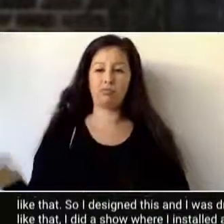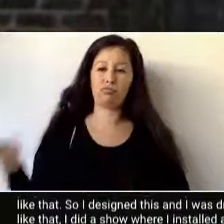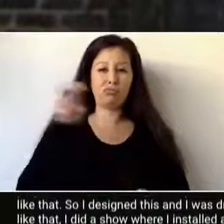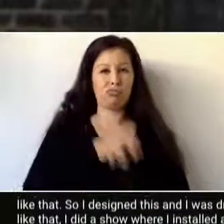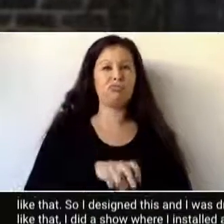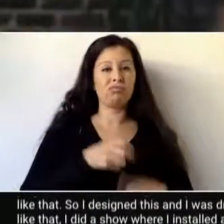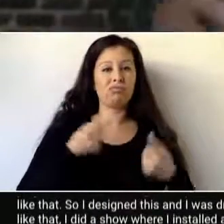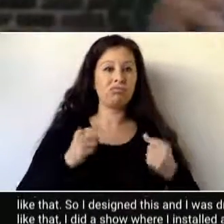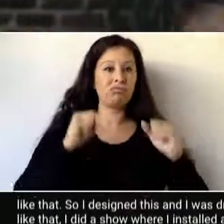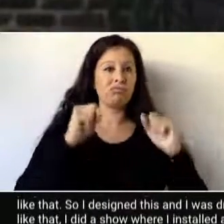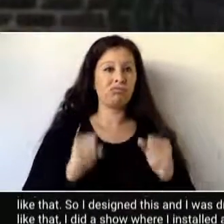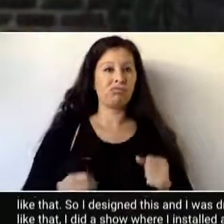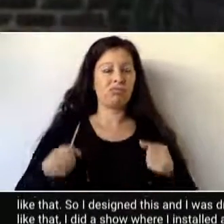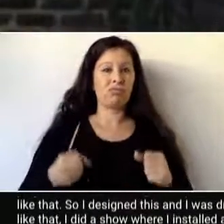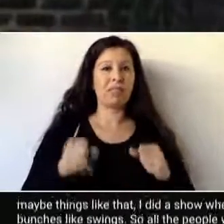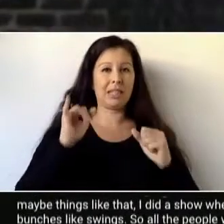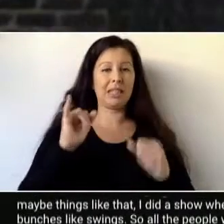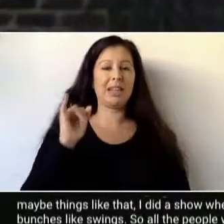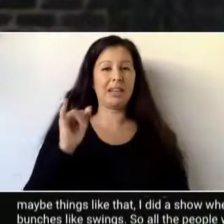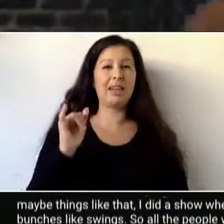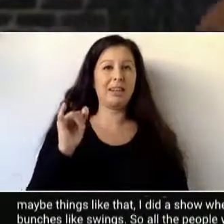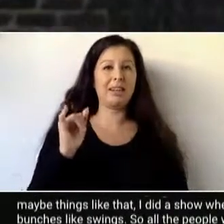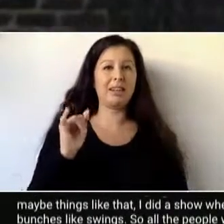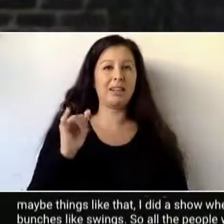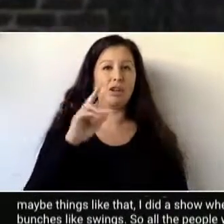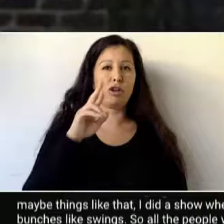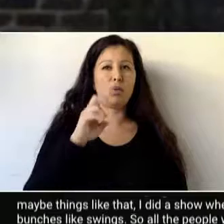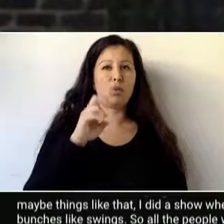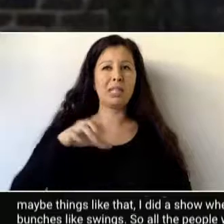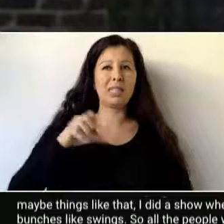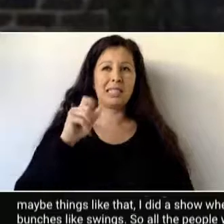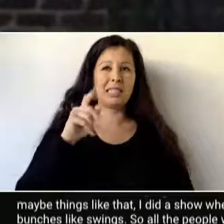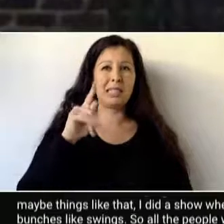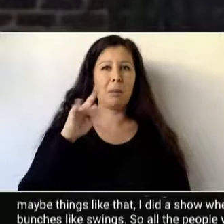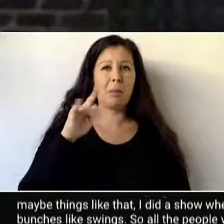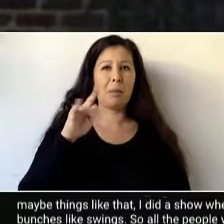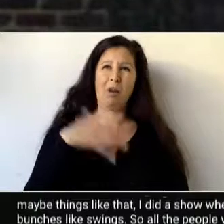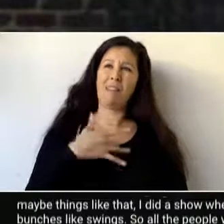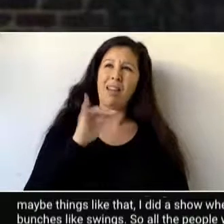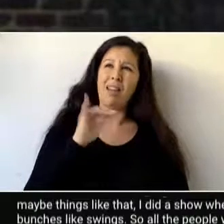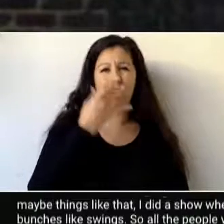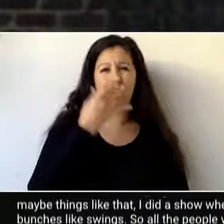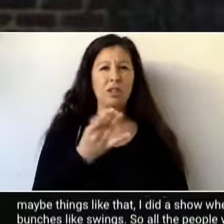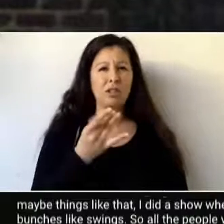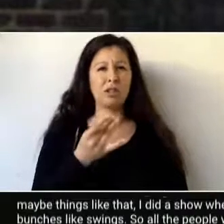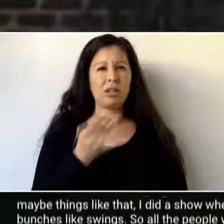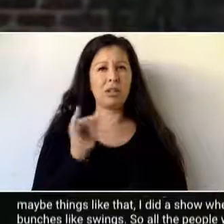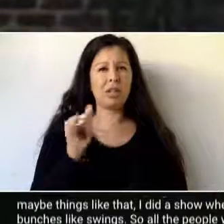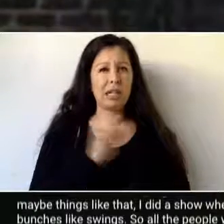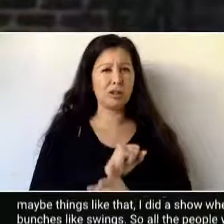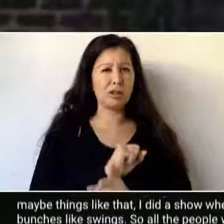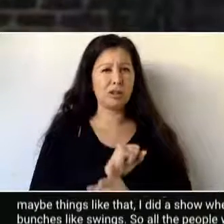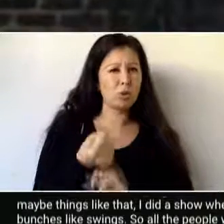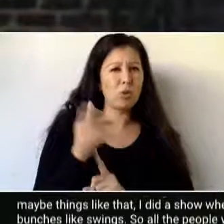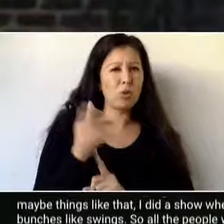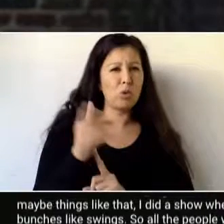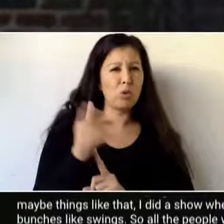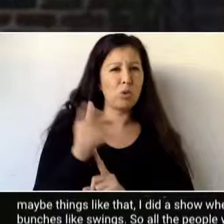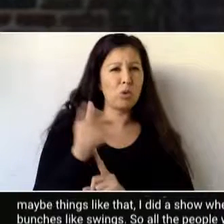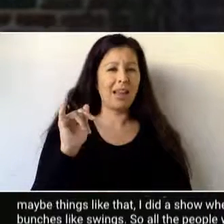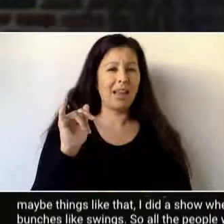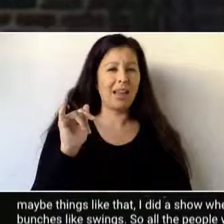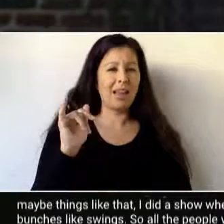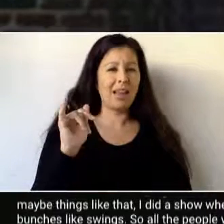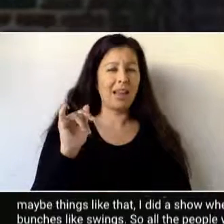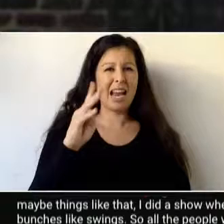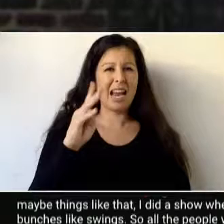would jump on, and it would like stabilize. So I was like, oh wow, this is such an interesting like social kind of like dynamic